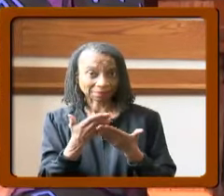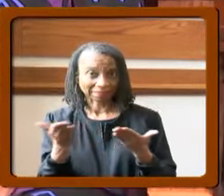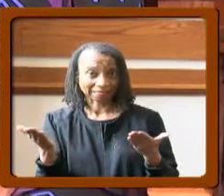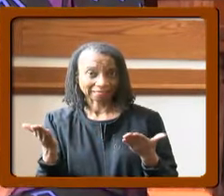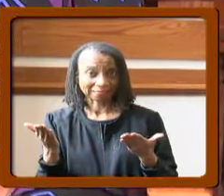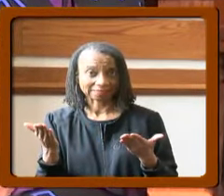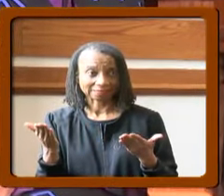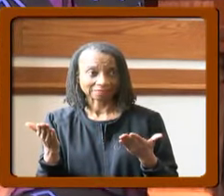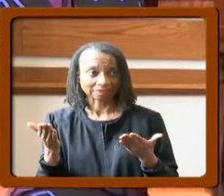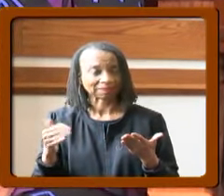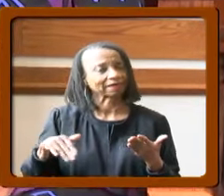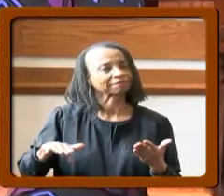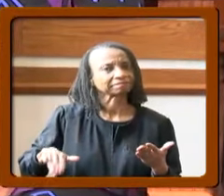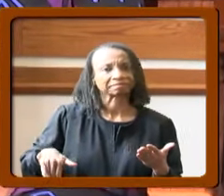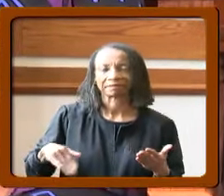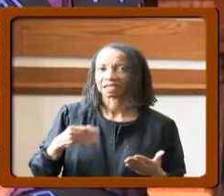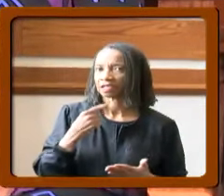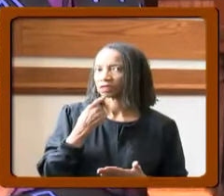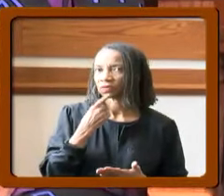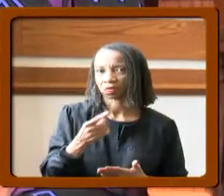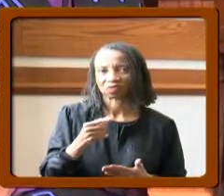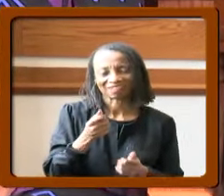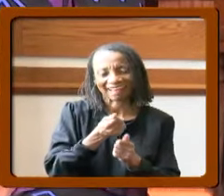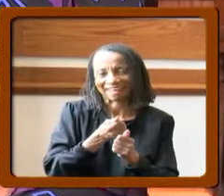but I have not told you everything.